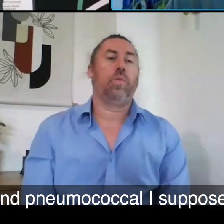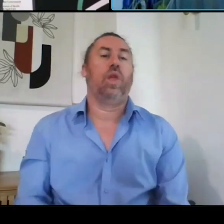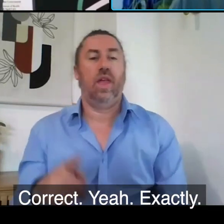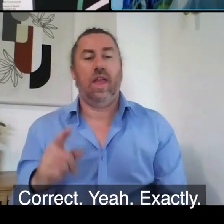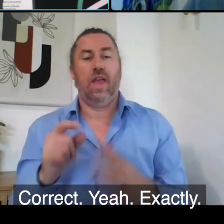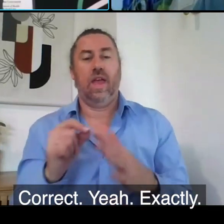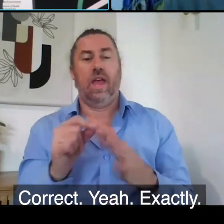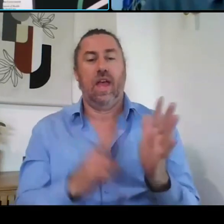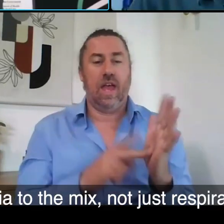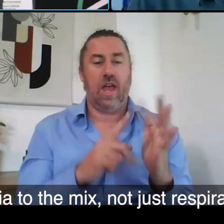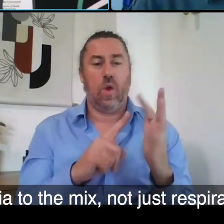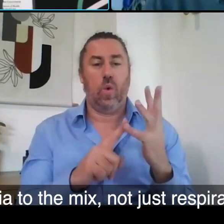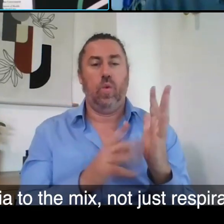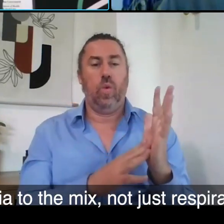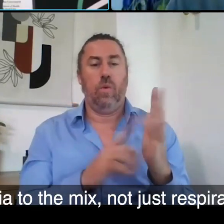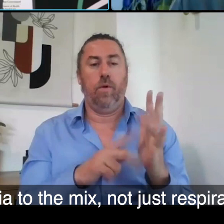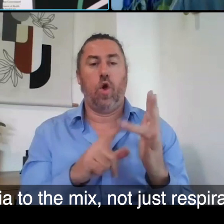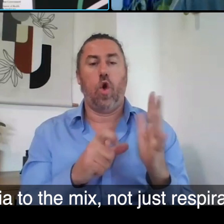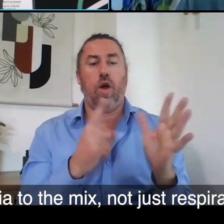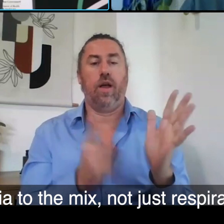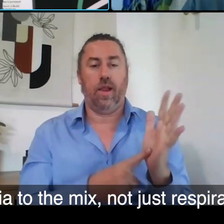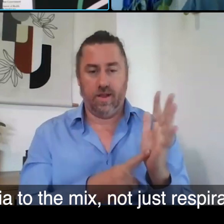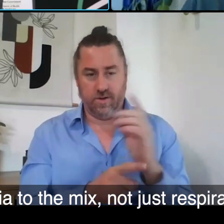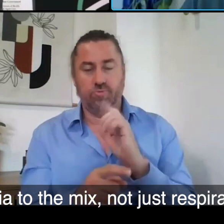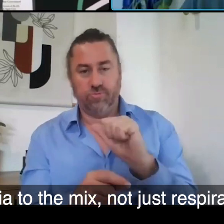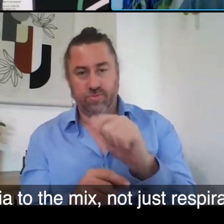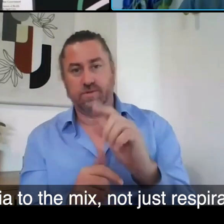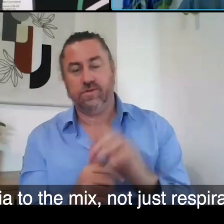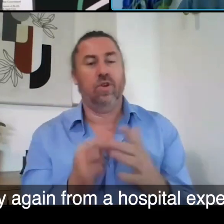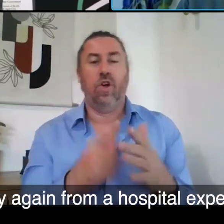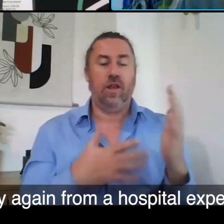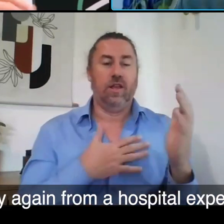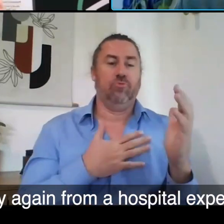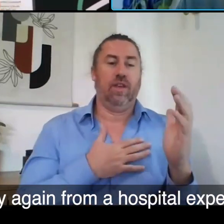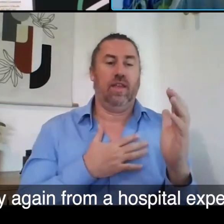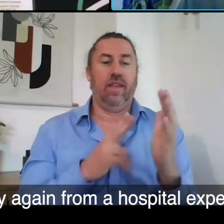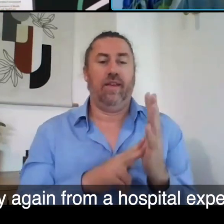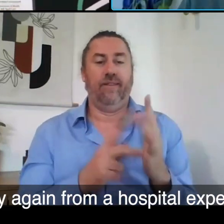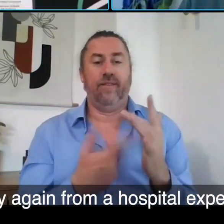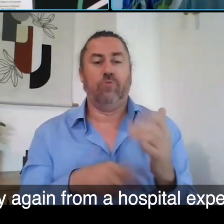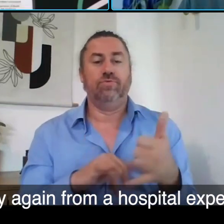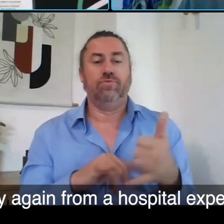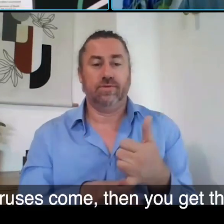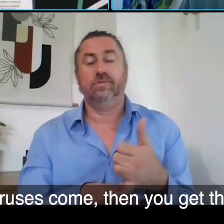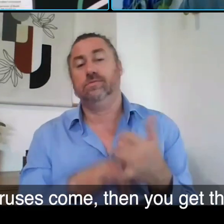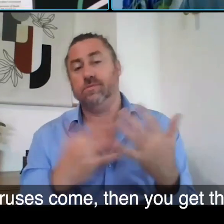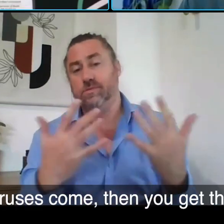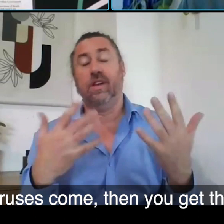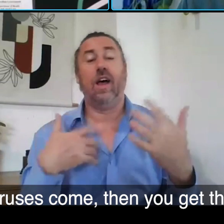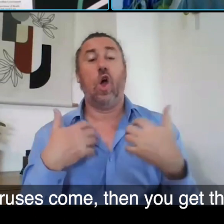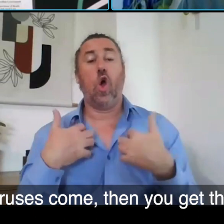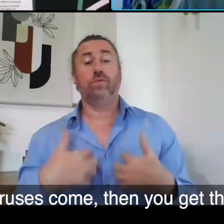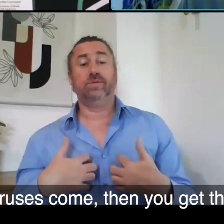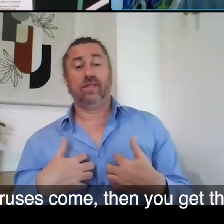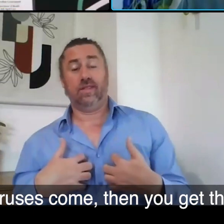pneumococcal, I suppose. Correct. Yeah, no, exactly. Yeah. A bacteria to the mix, not just respiratory viruses. And definitely that's, again, from my hospital experience, we're seeing the